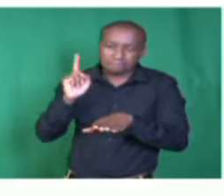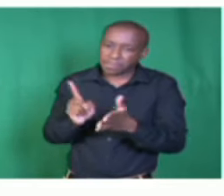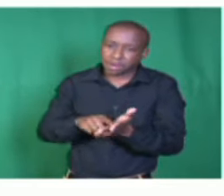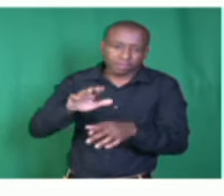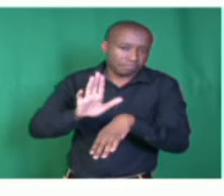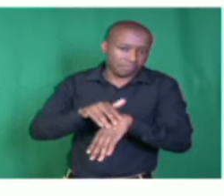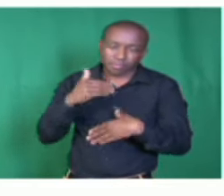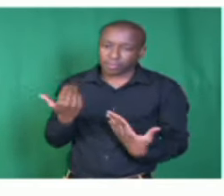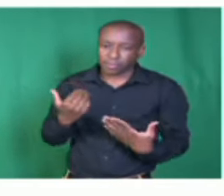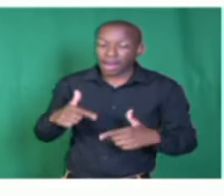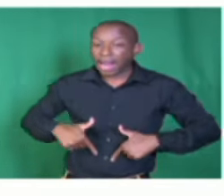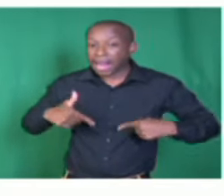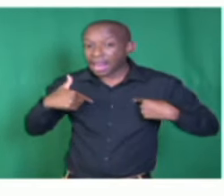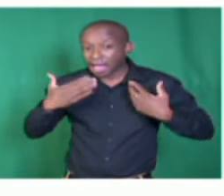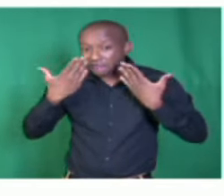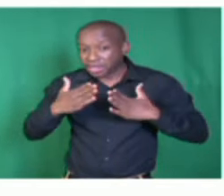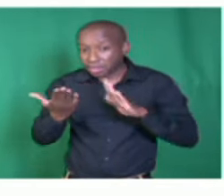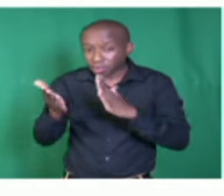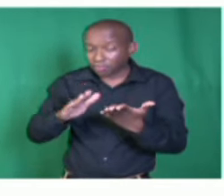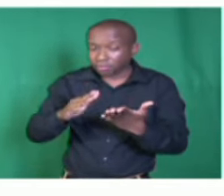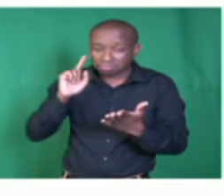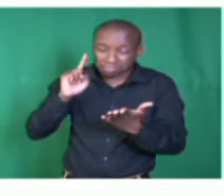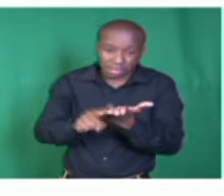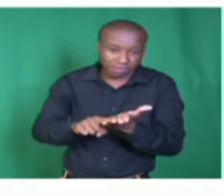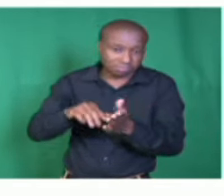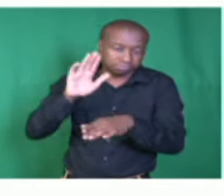and life after death.